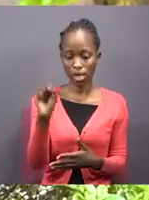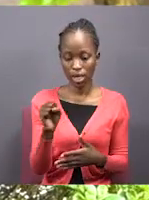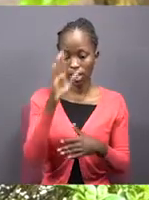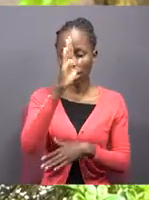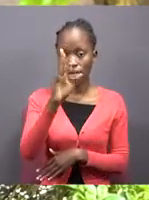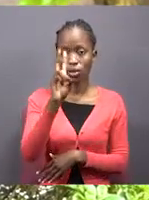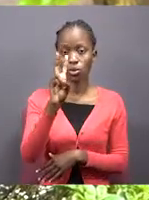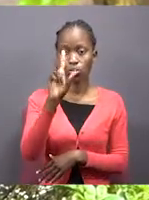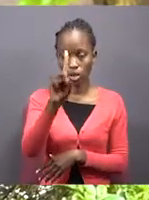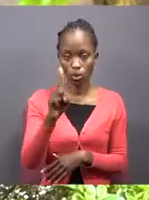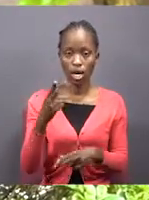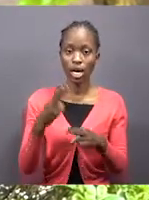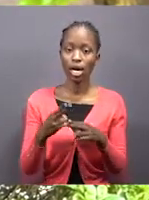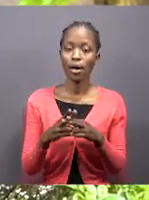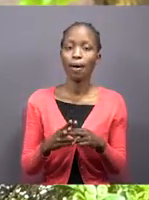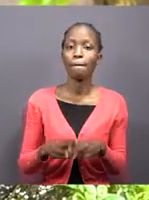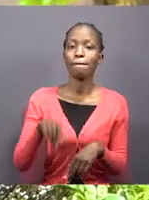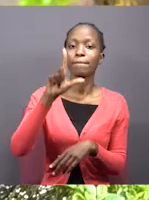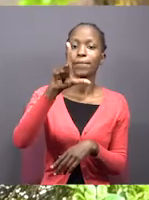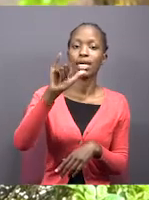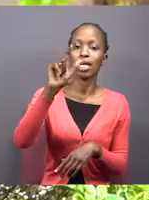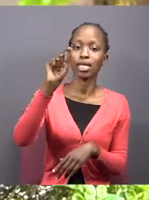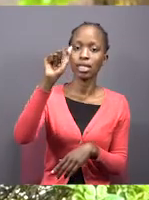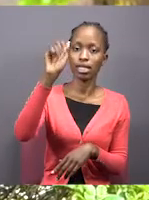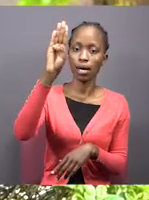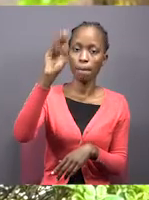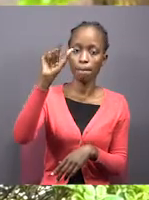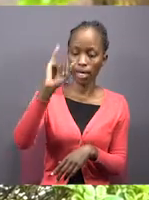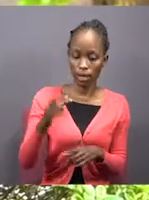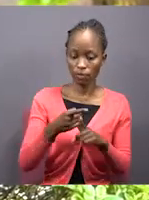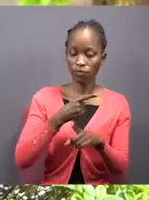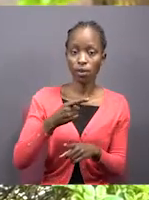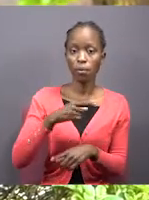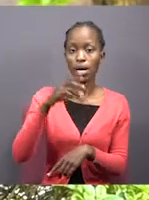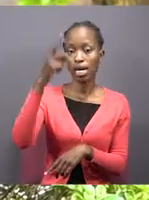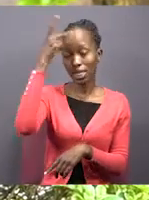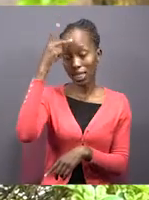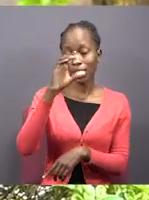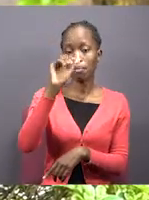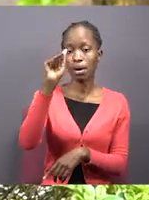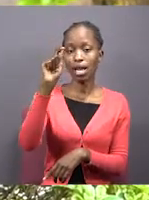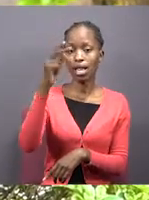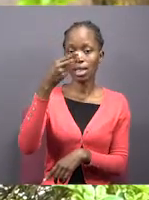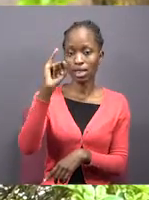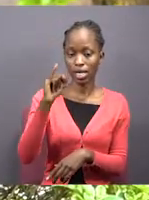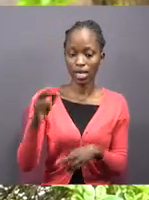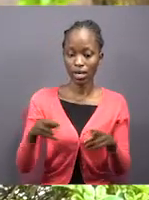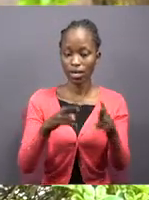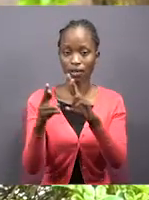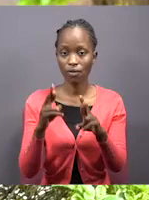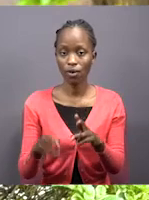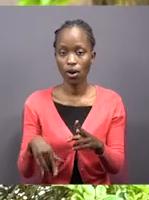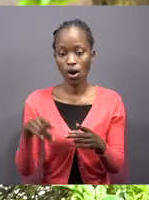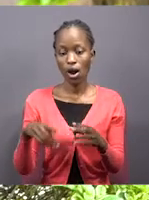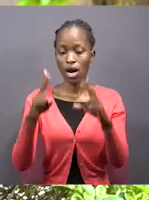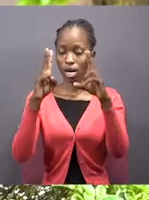Sunday 2021. My name is Kimberley Litabalia. I fellowship at Citam Athiriva, and today our topic is going to be destined